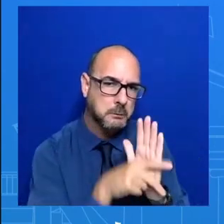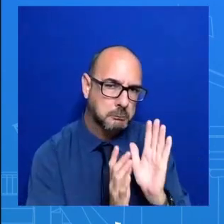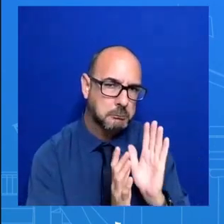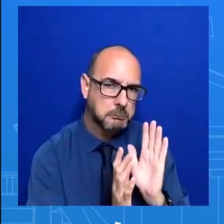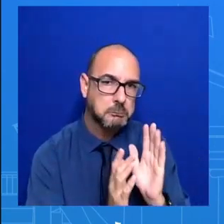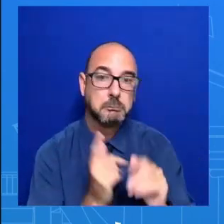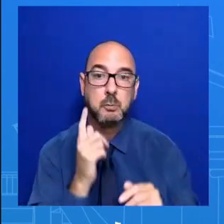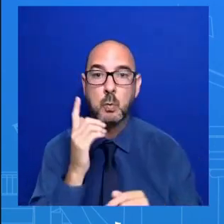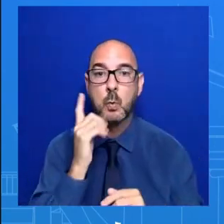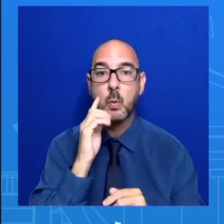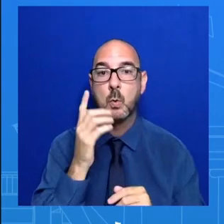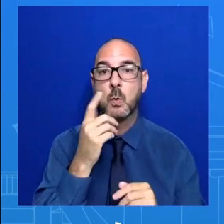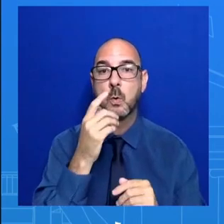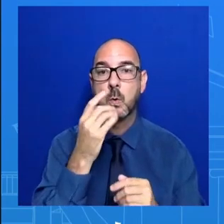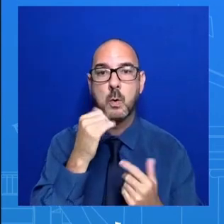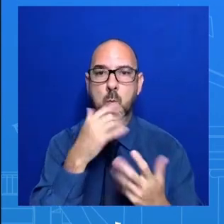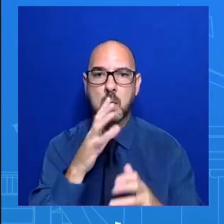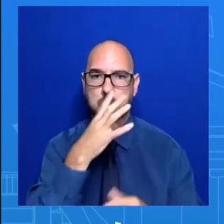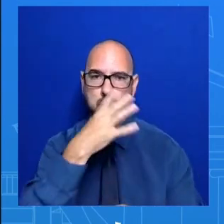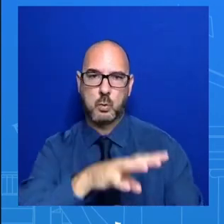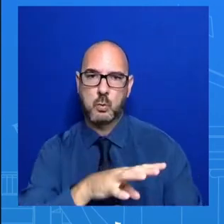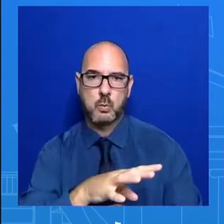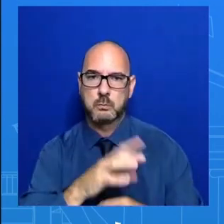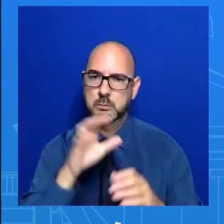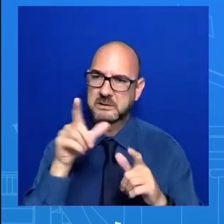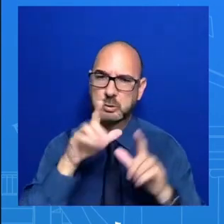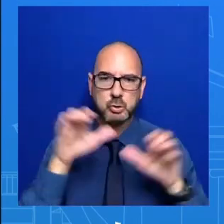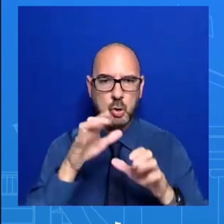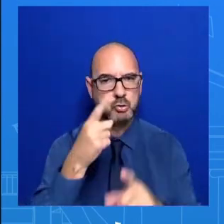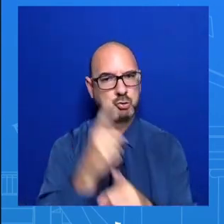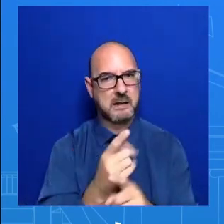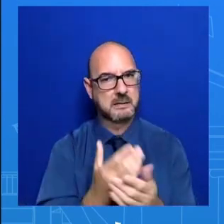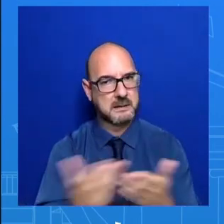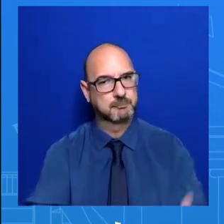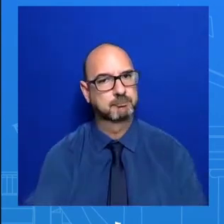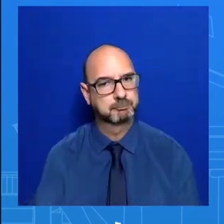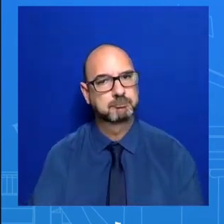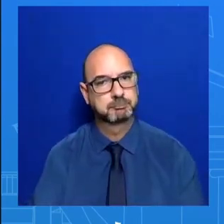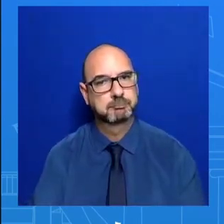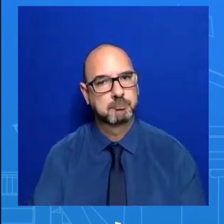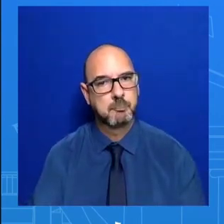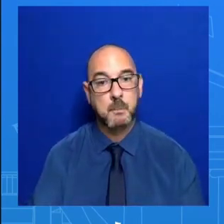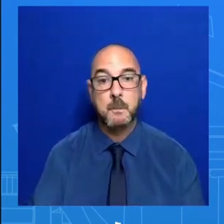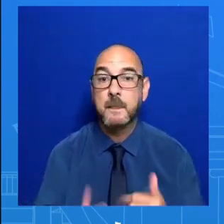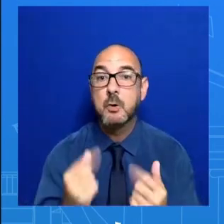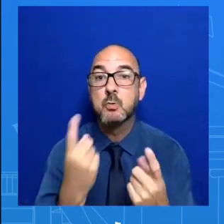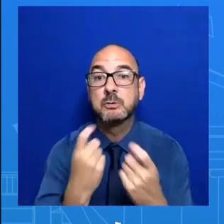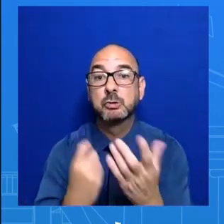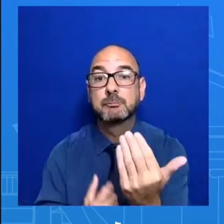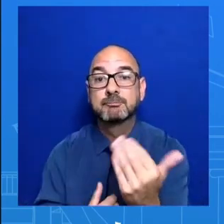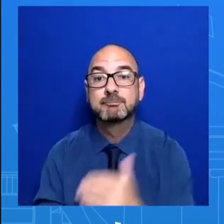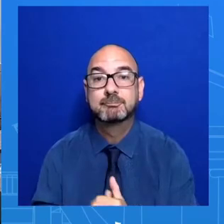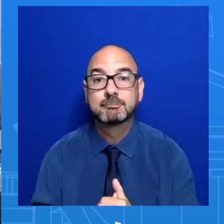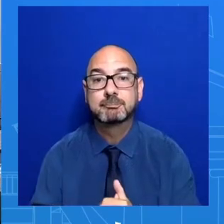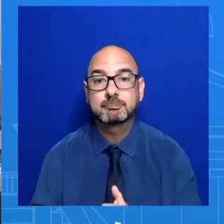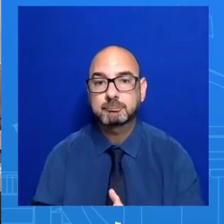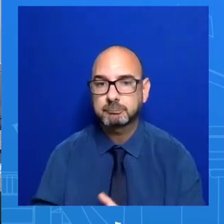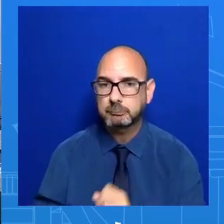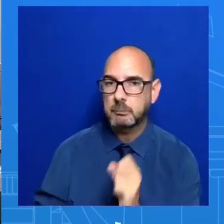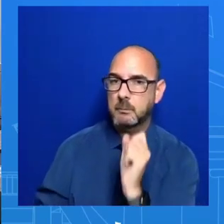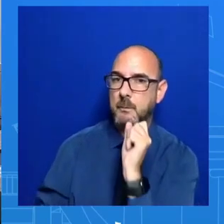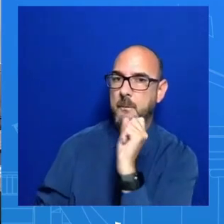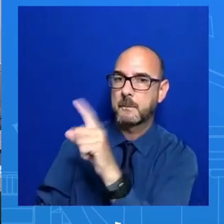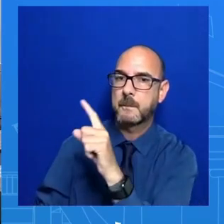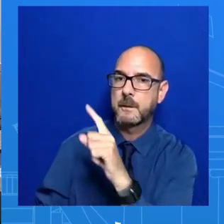do. Thank you. Great. I know, we have to wrap up. Go ahead, Michael. Thanks, Karine. Just, I'm not sure, forgive me if you addressed this already, but the